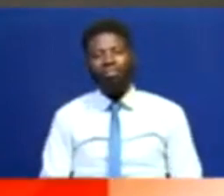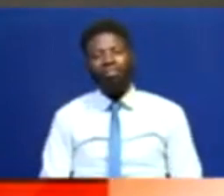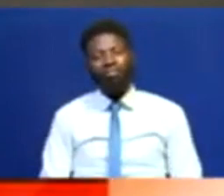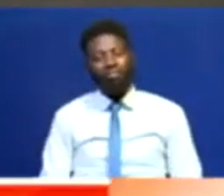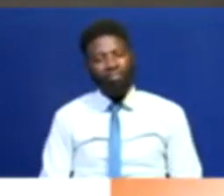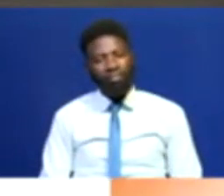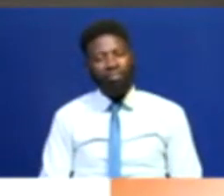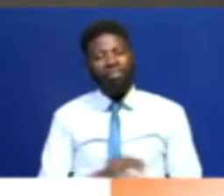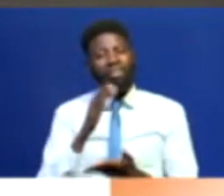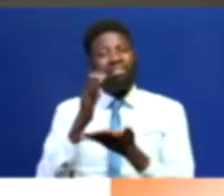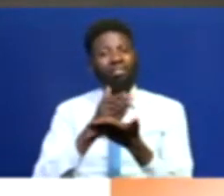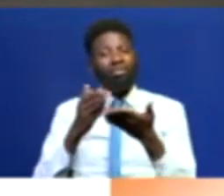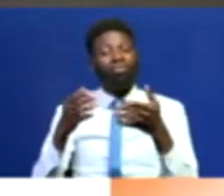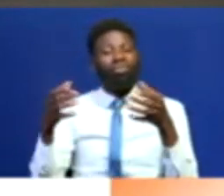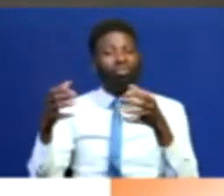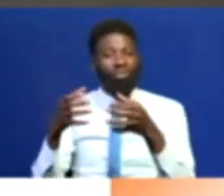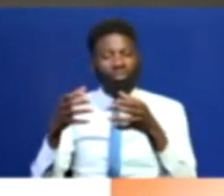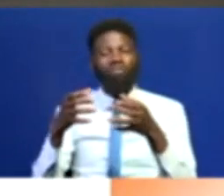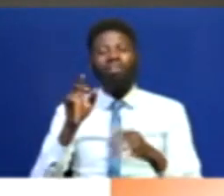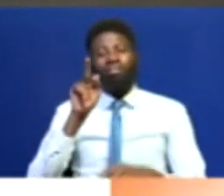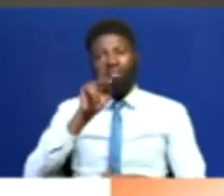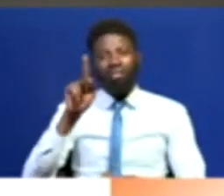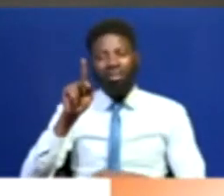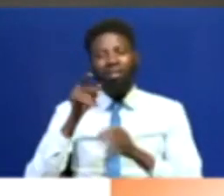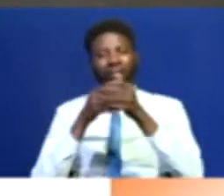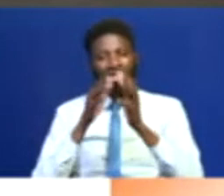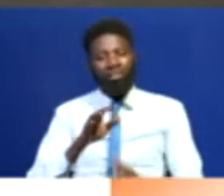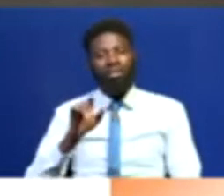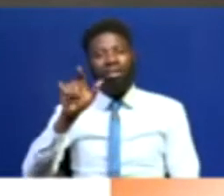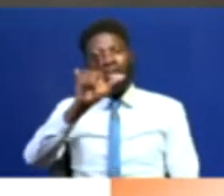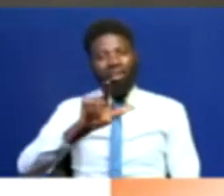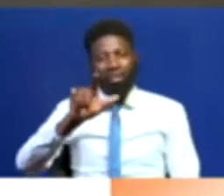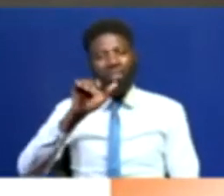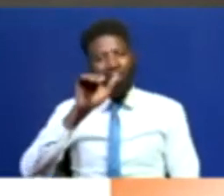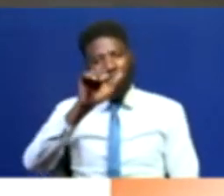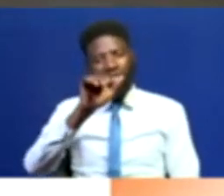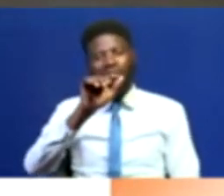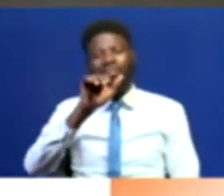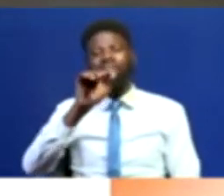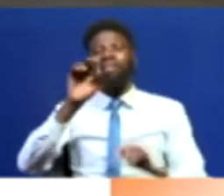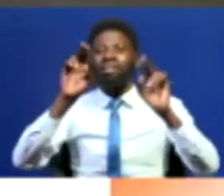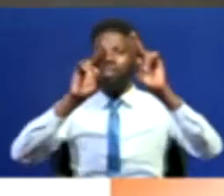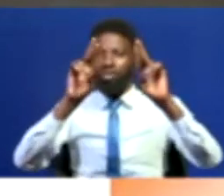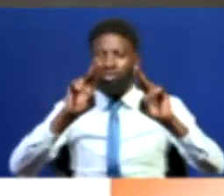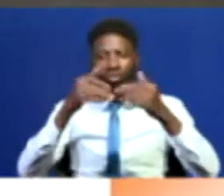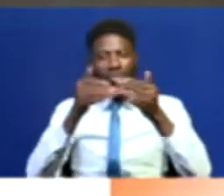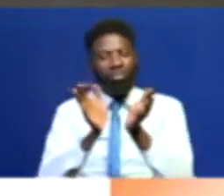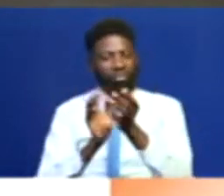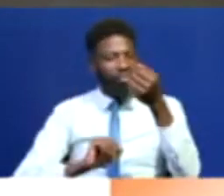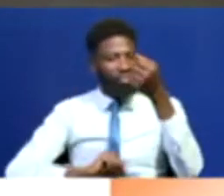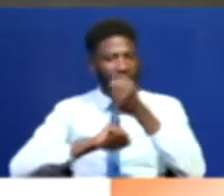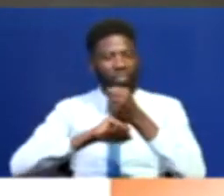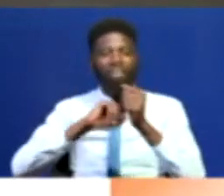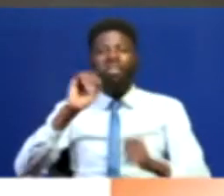Elsewhere, a section of Kenya Kwanza leaders in Laikipia has called on the international community to support President William